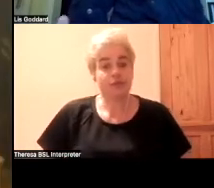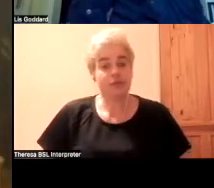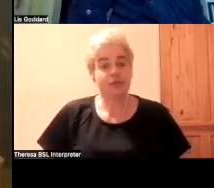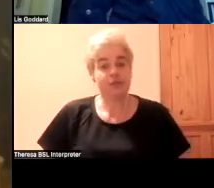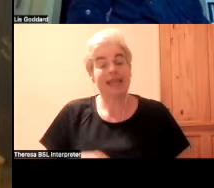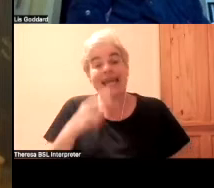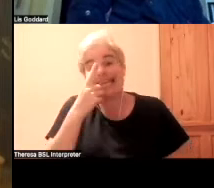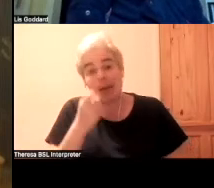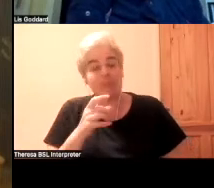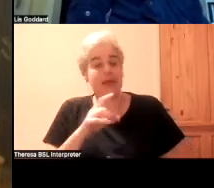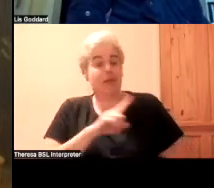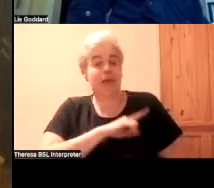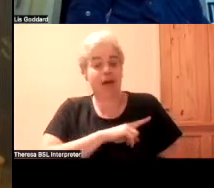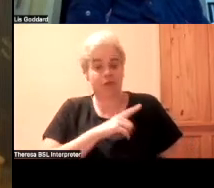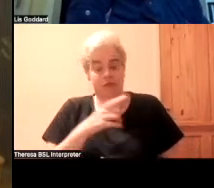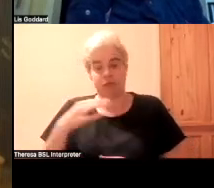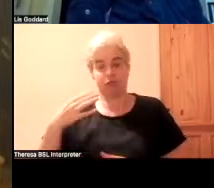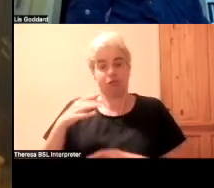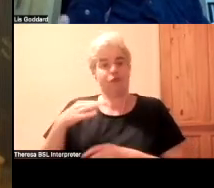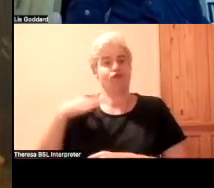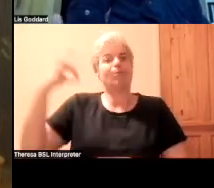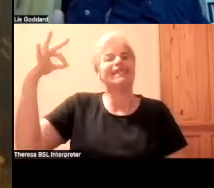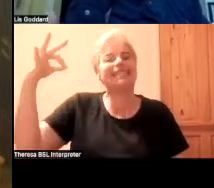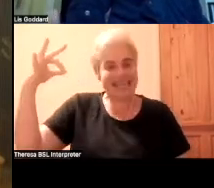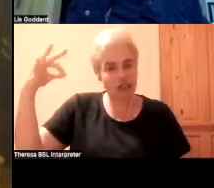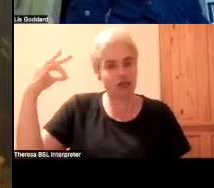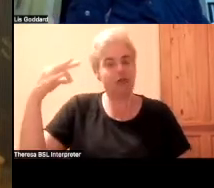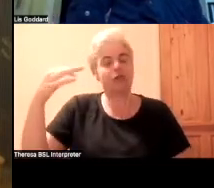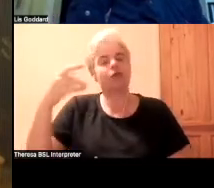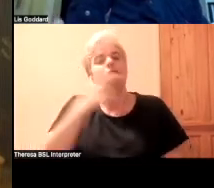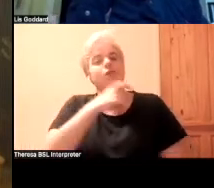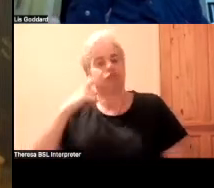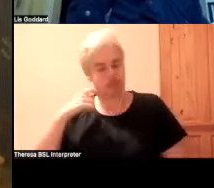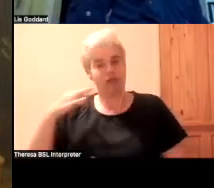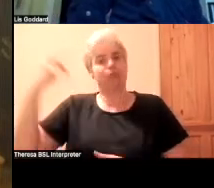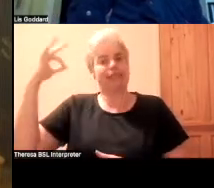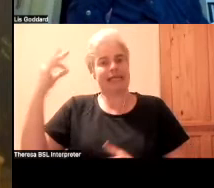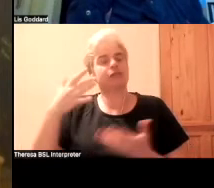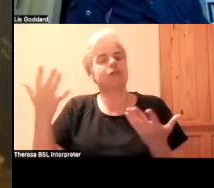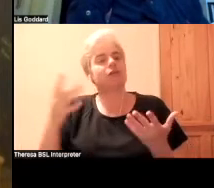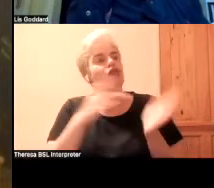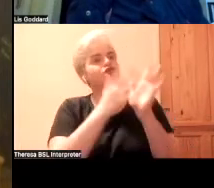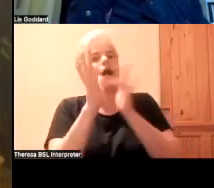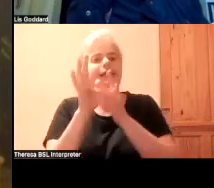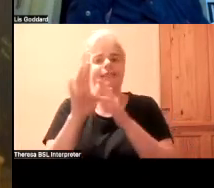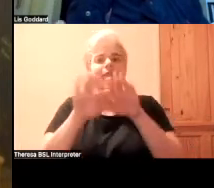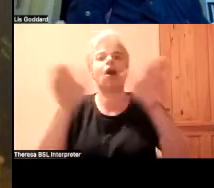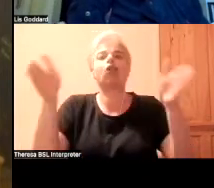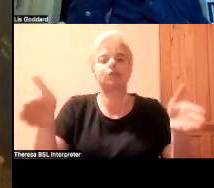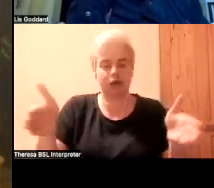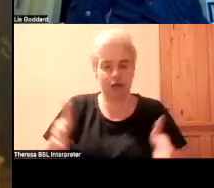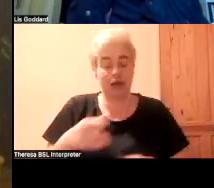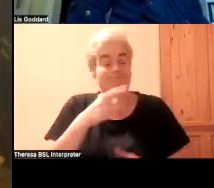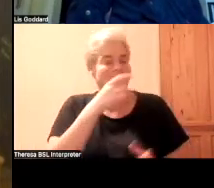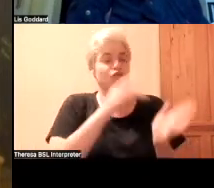It can be to do with representation, that the priest represents Christ at the altar, and that, as Christ was a